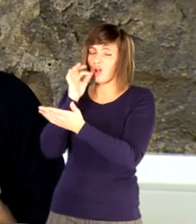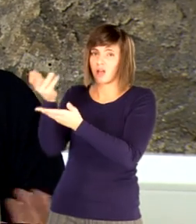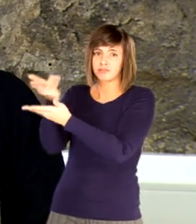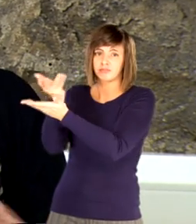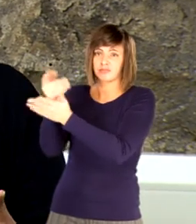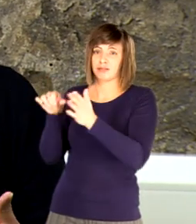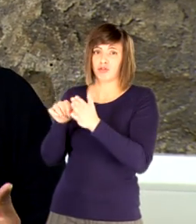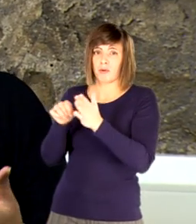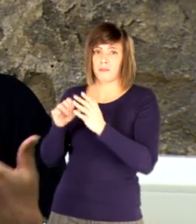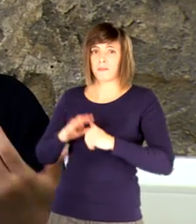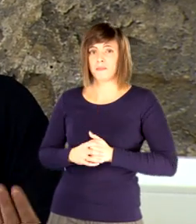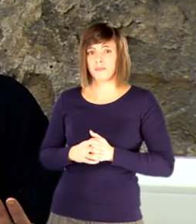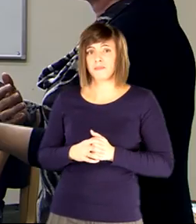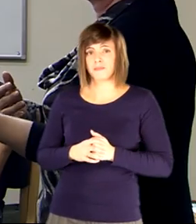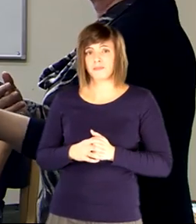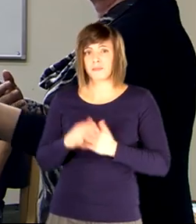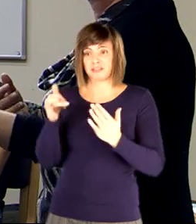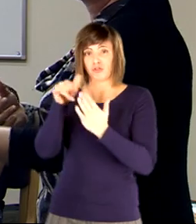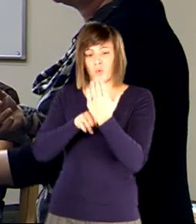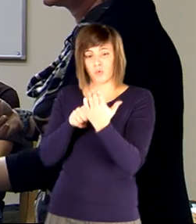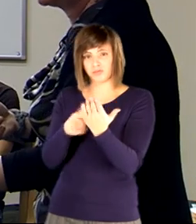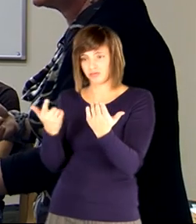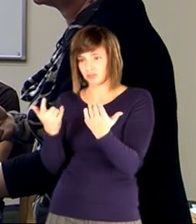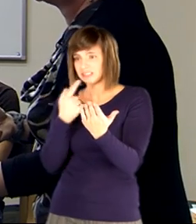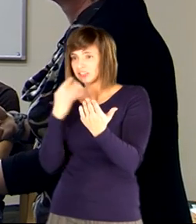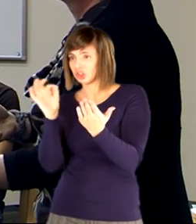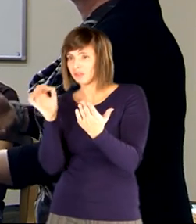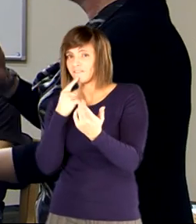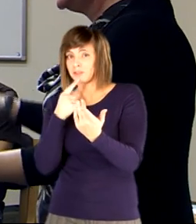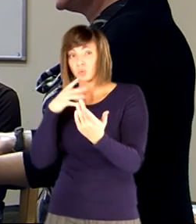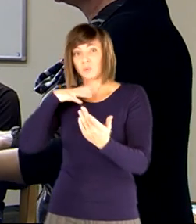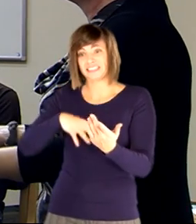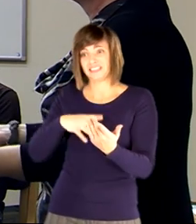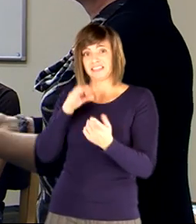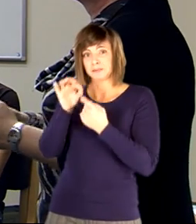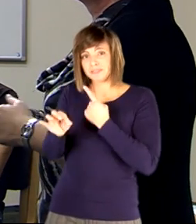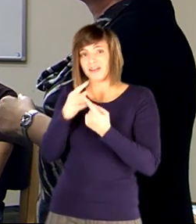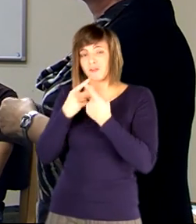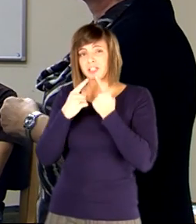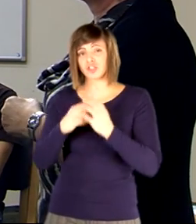about that problem, that you've got a situation where the report doesn't quantify, but you need it to.